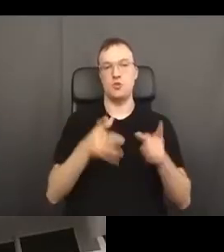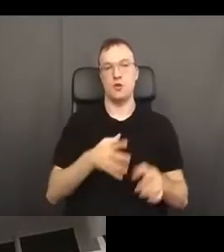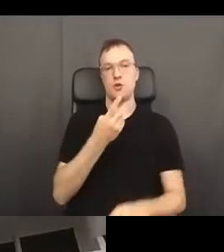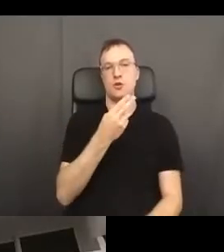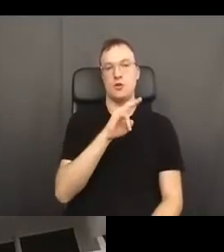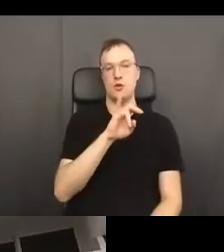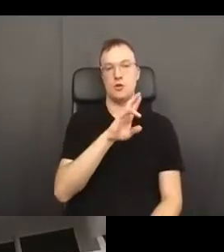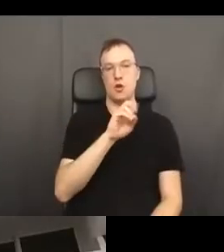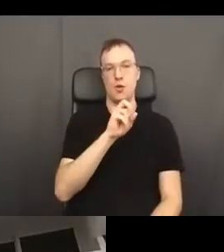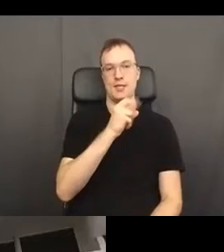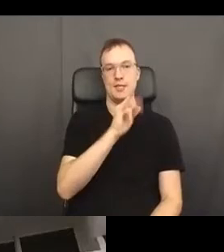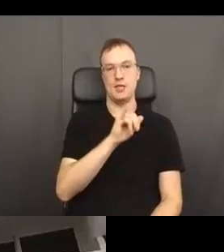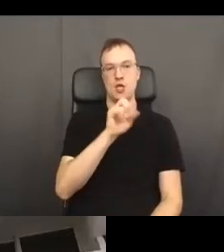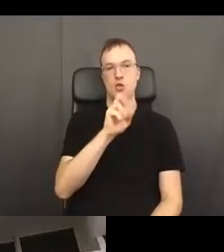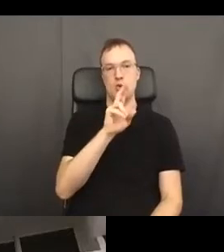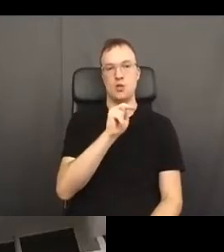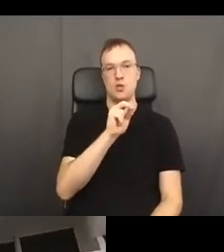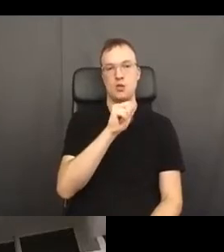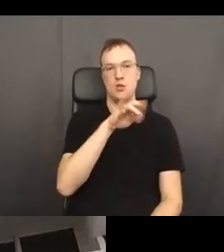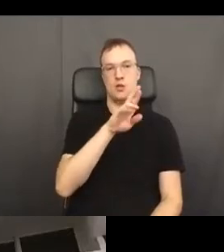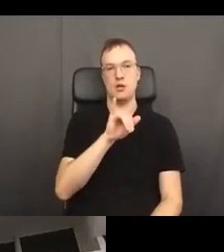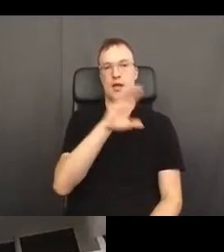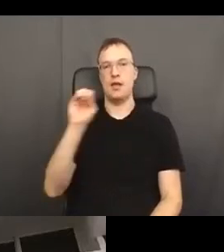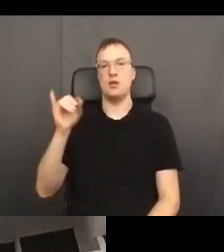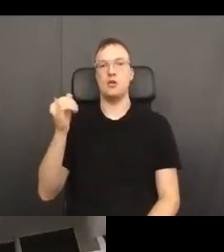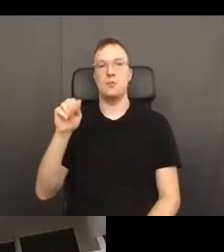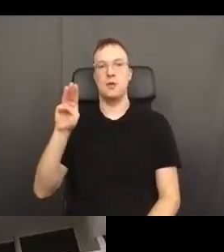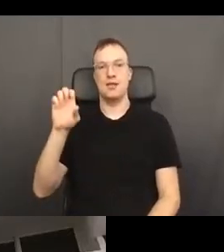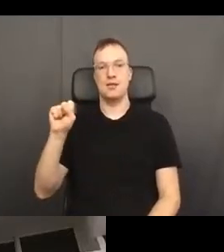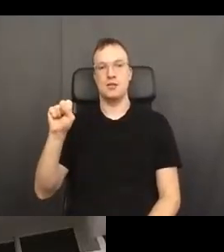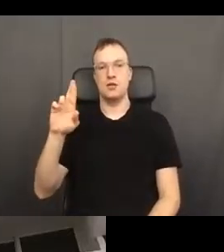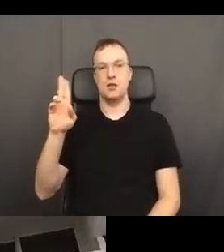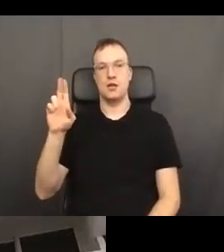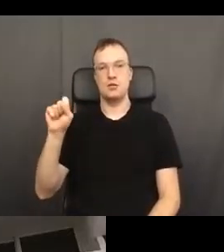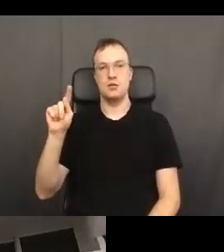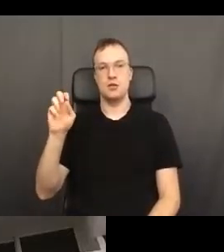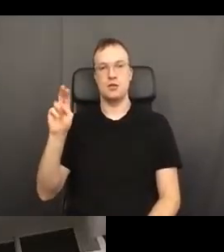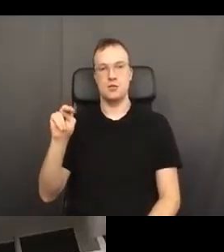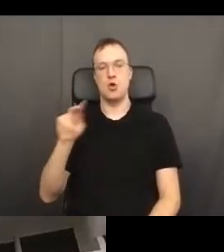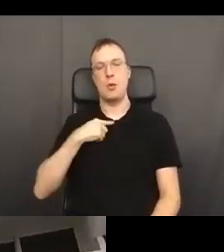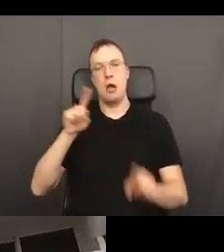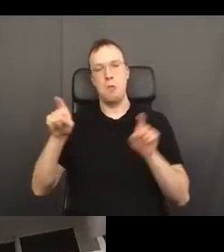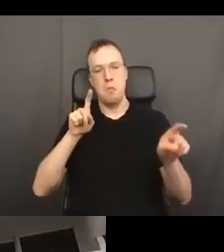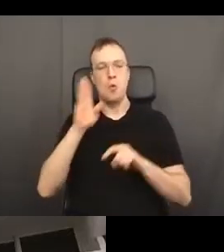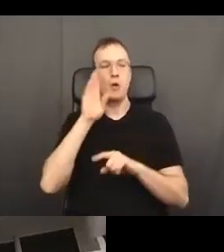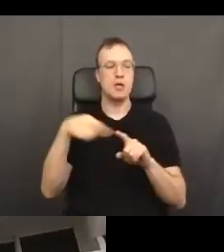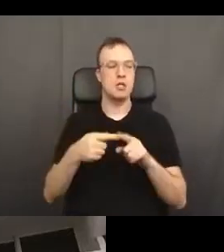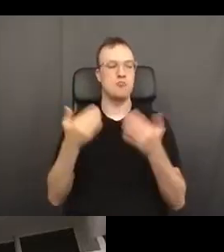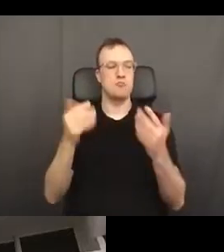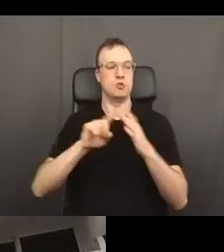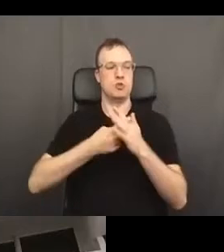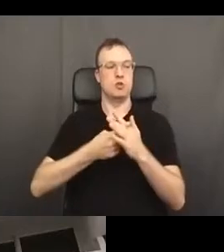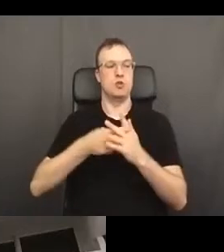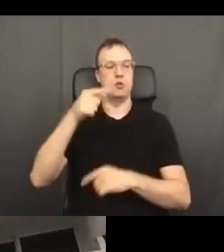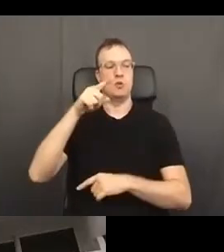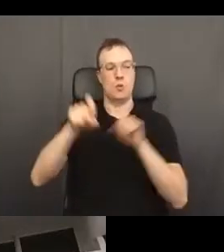Sonari, and James Ruston. And so I have just a couple of questions for the two of you, and then we can go into the Q&A